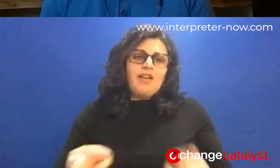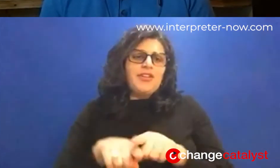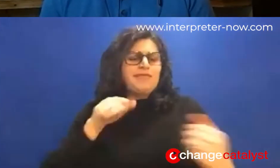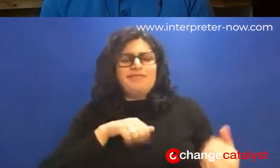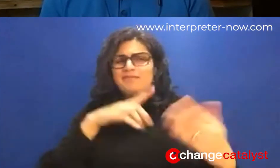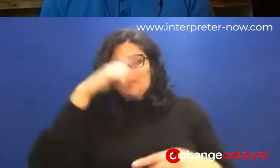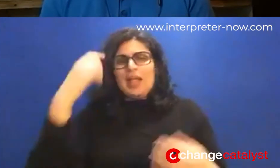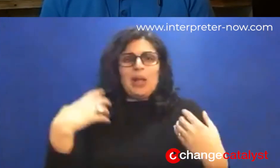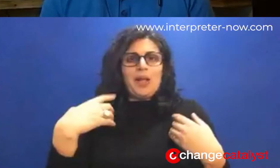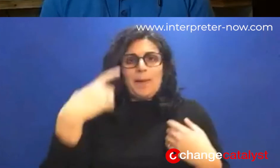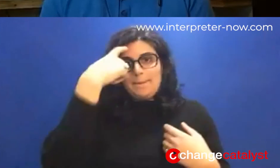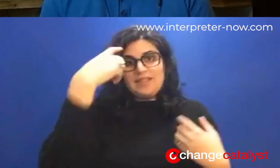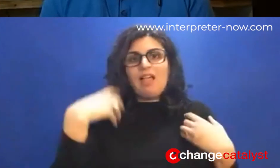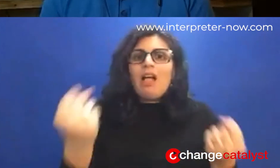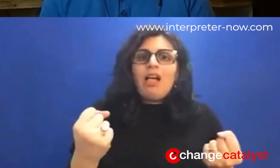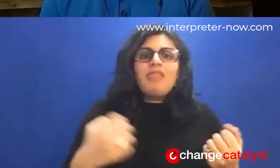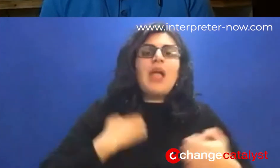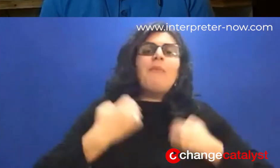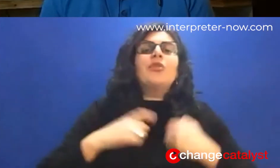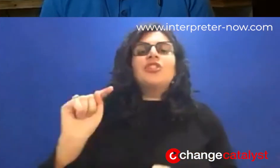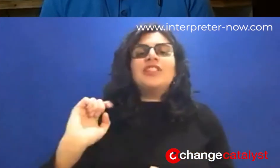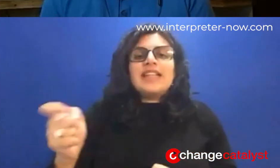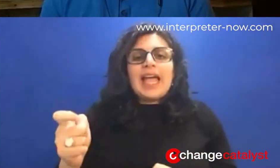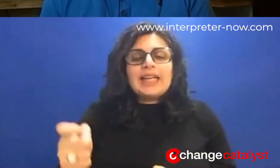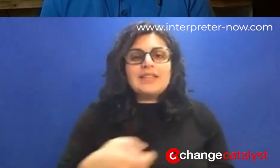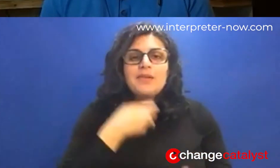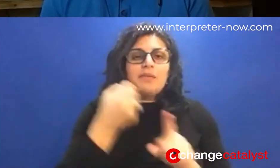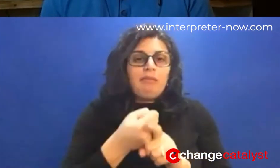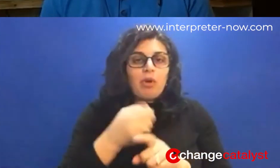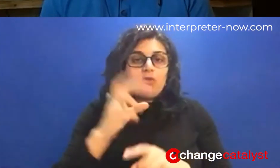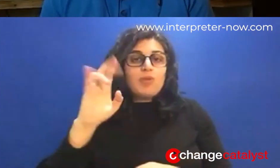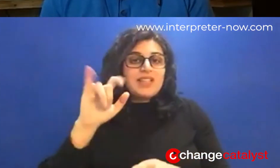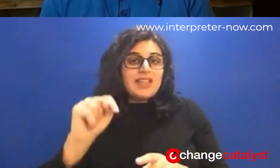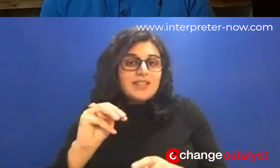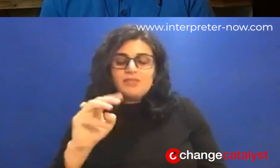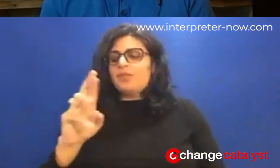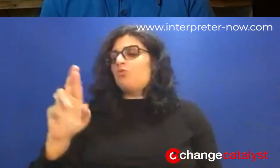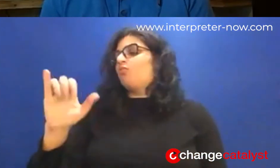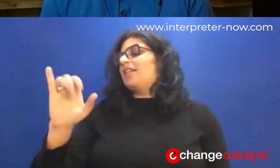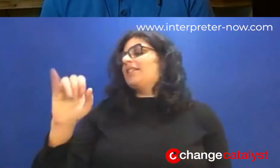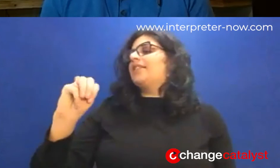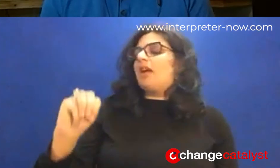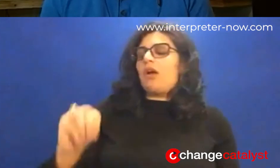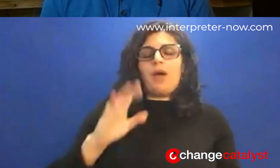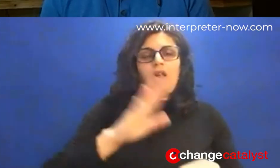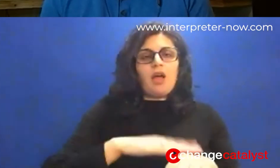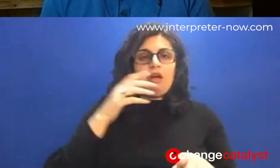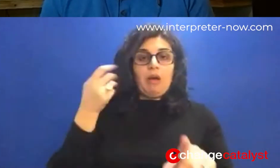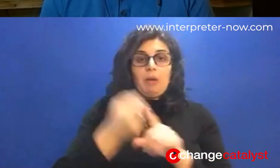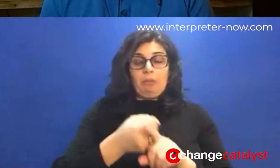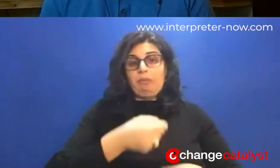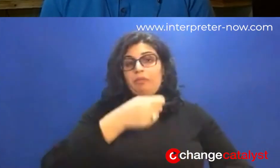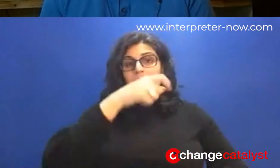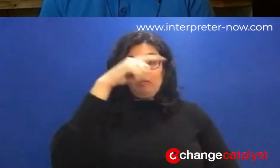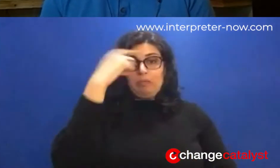emotional tax, the effects of racism on Black men and boys, in particular, intergenerational trauma, and more. So there's lots of ways